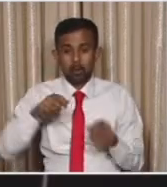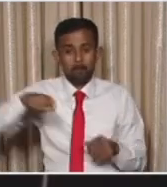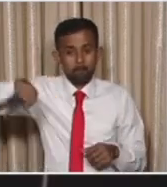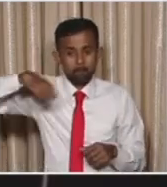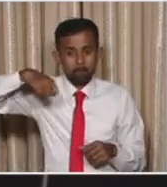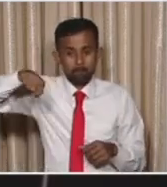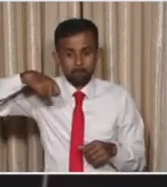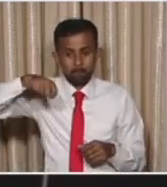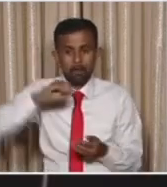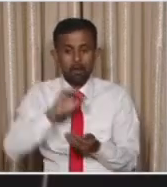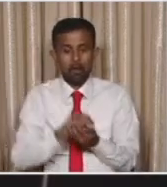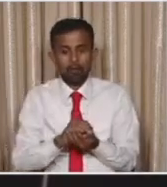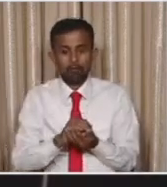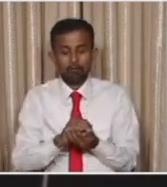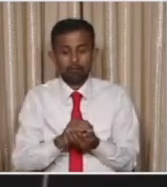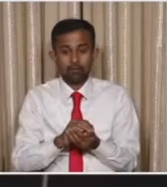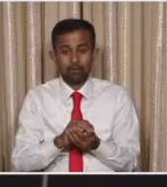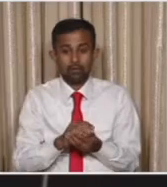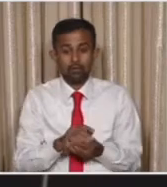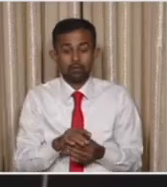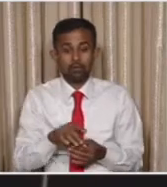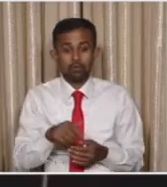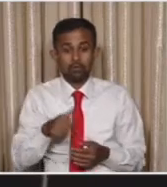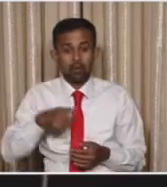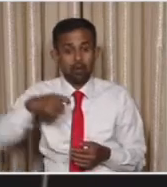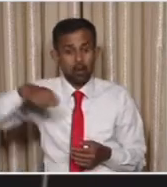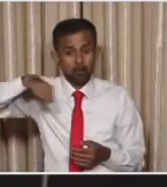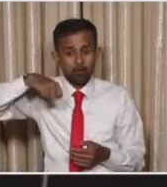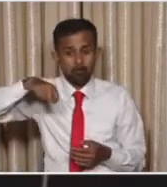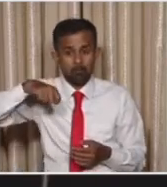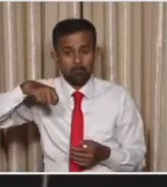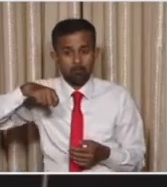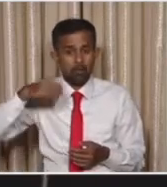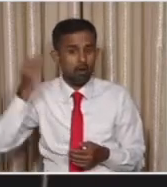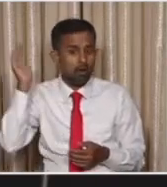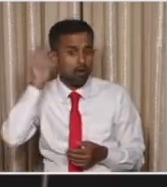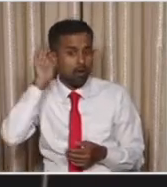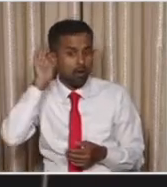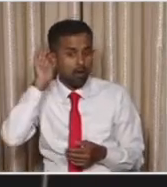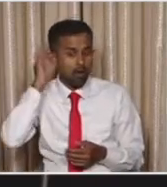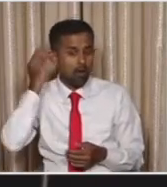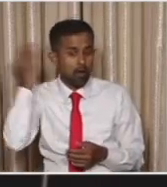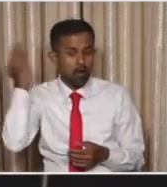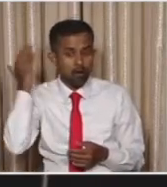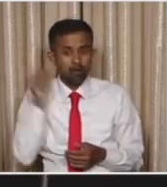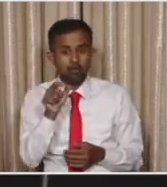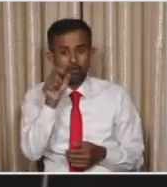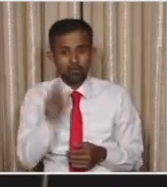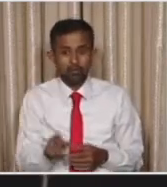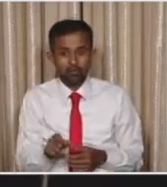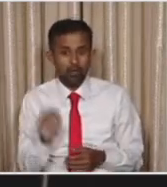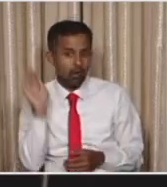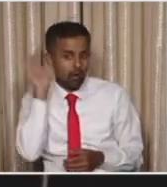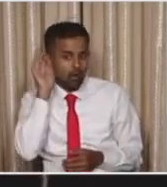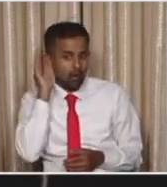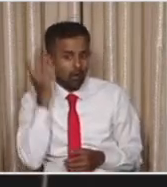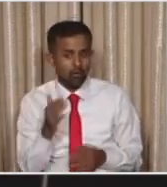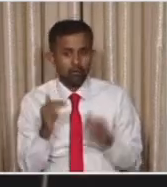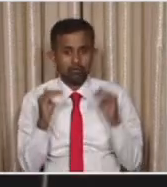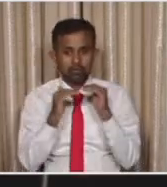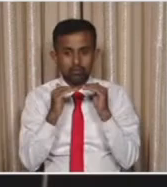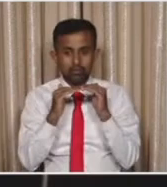bawa. E dharmishtha seenuwa handanagena hama mohoteema ohu asasitiya